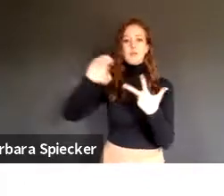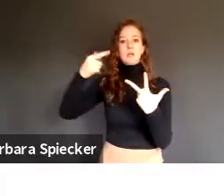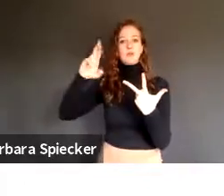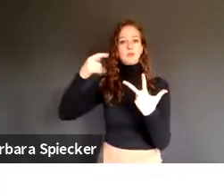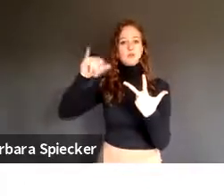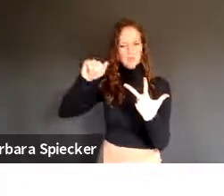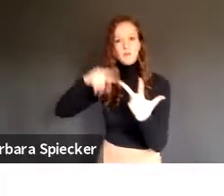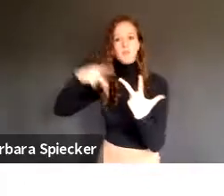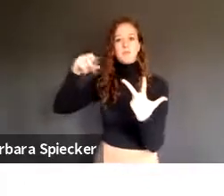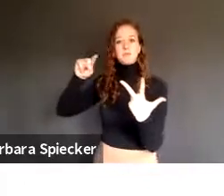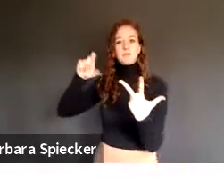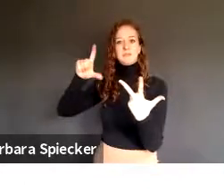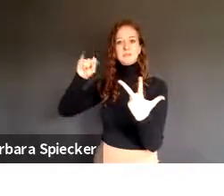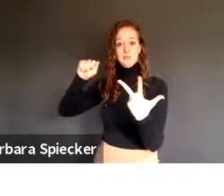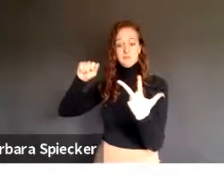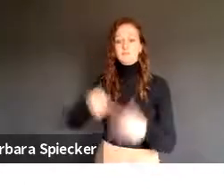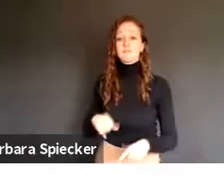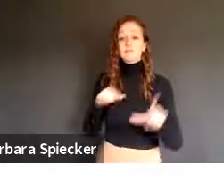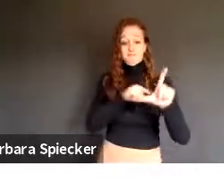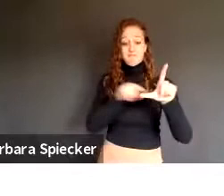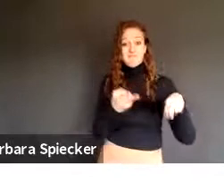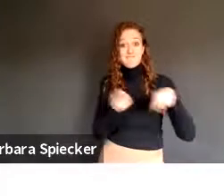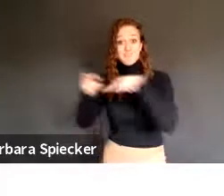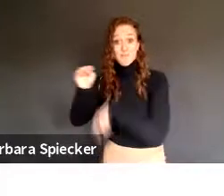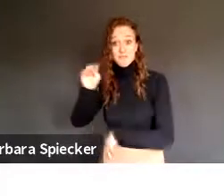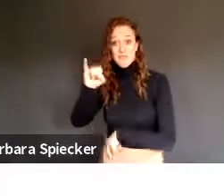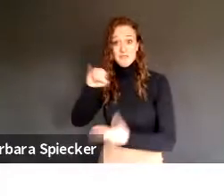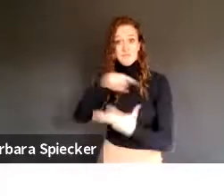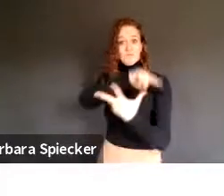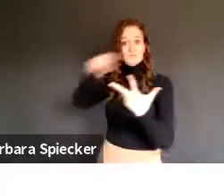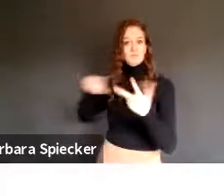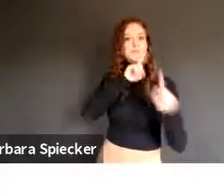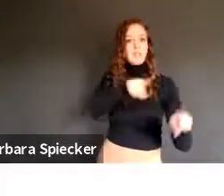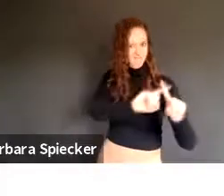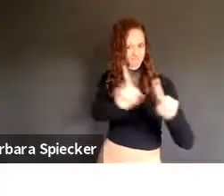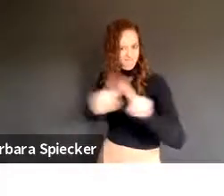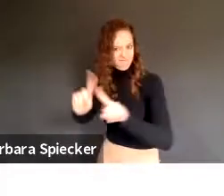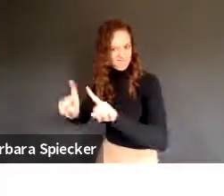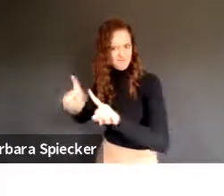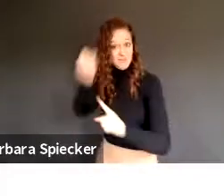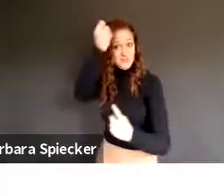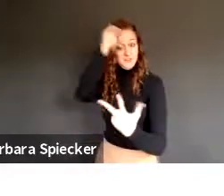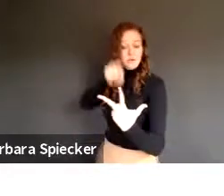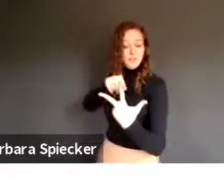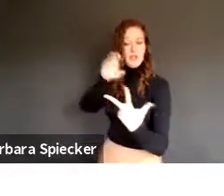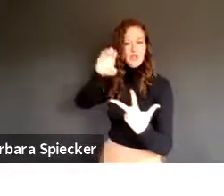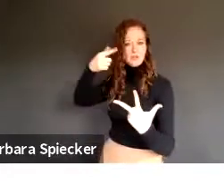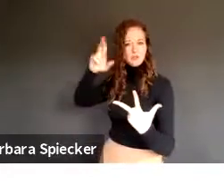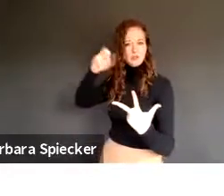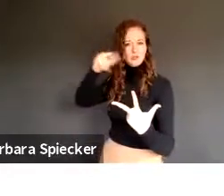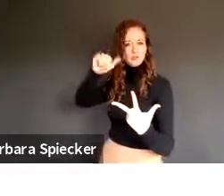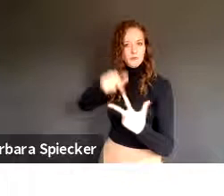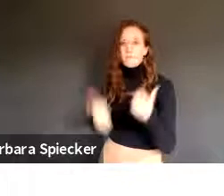So results showed that the 3 intertidal kelp species studied, Hedophyllum, Egregia, and Pistelcia, all responded variably to increasing